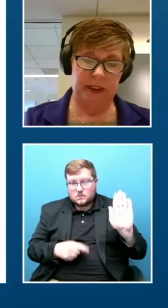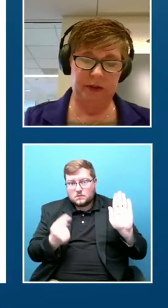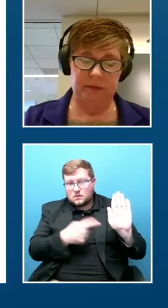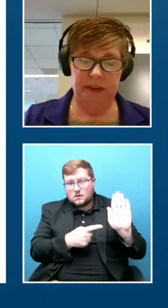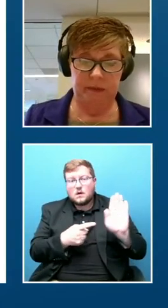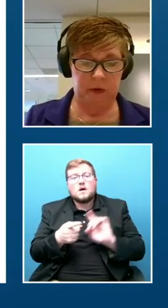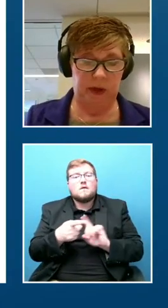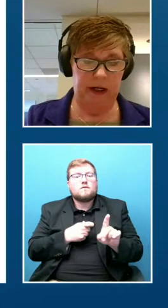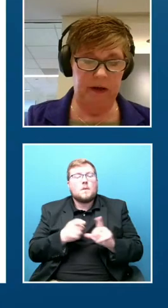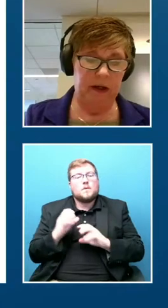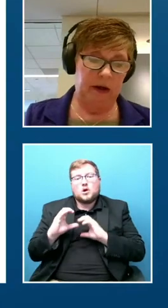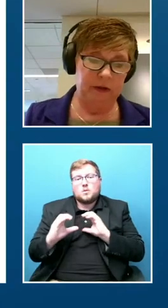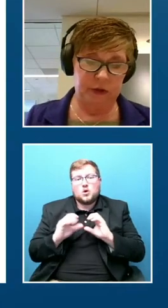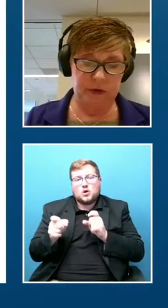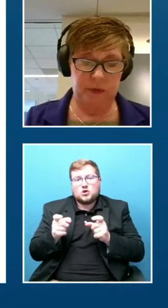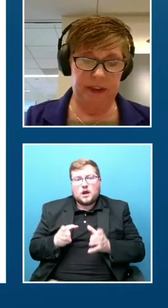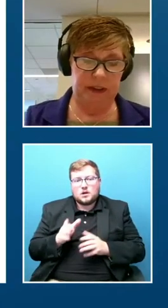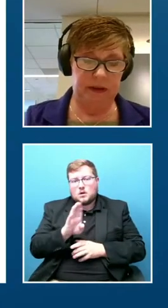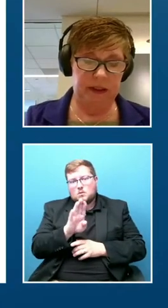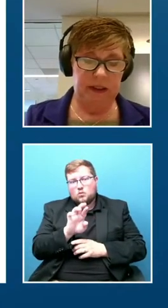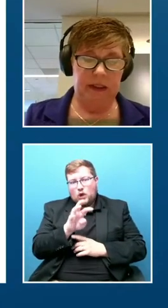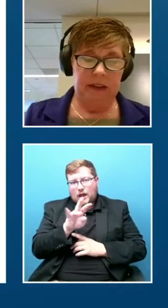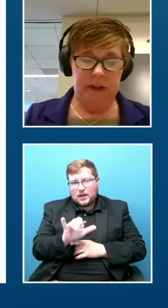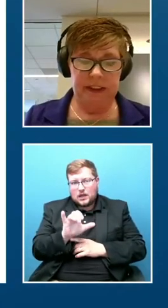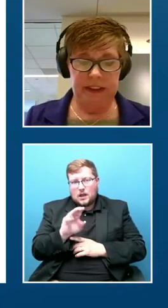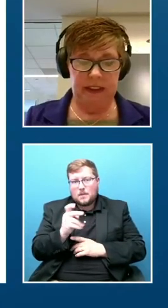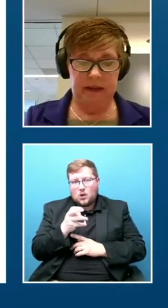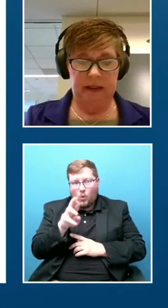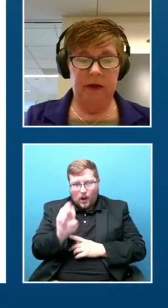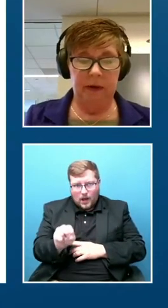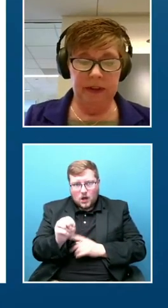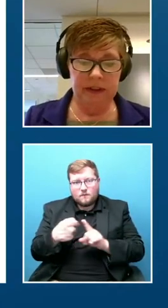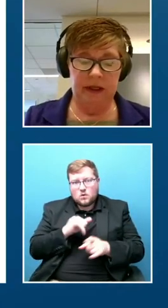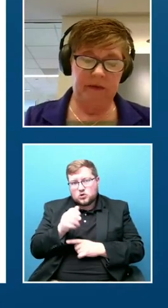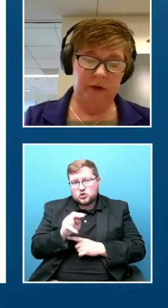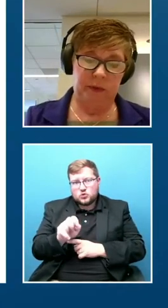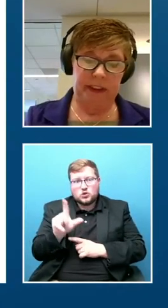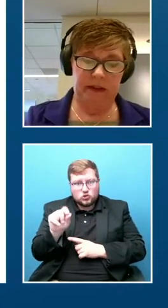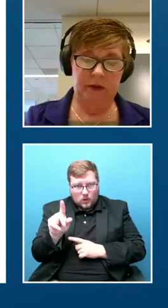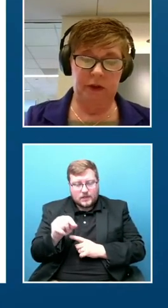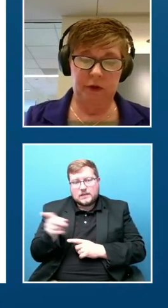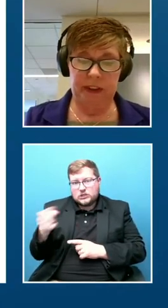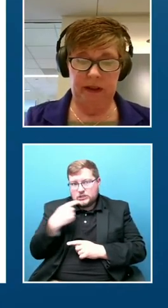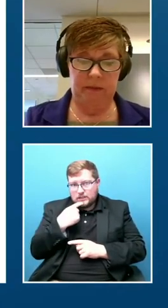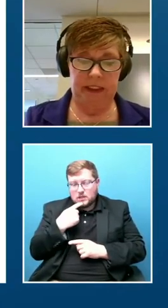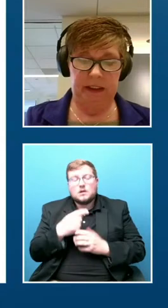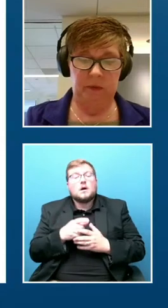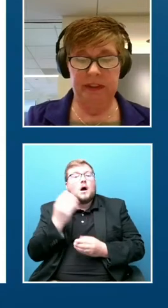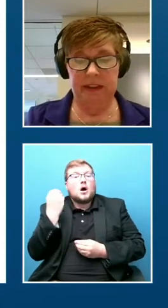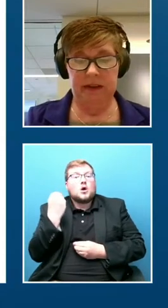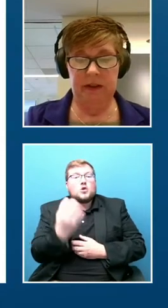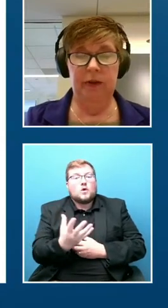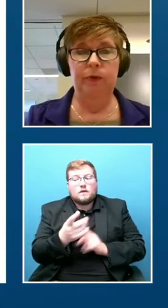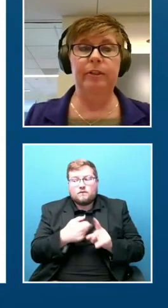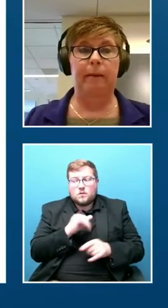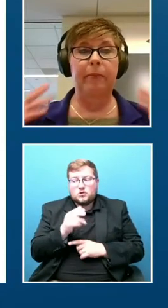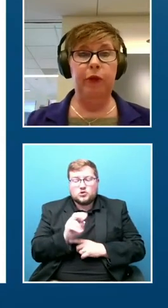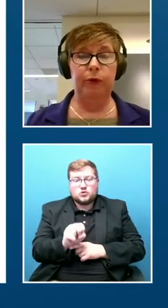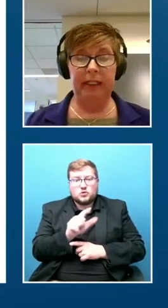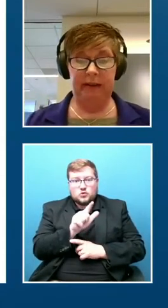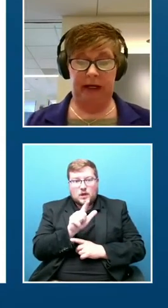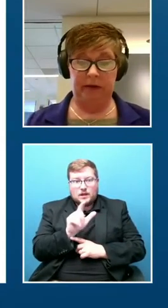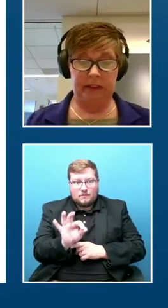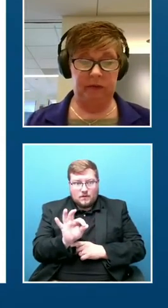Communications Director Brittany McGuire on June 20th, she stated that a notice of the June 29 meeting was sent to